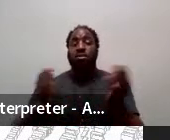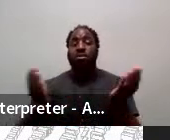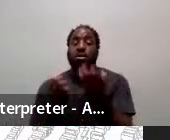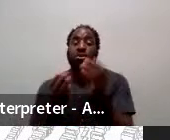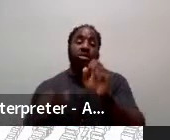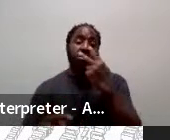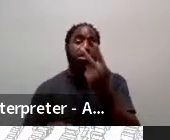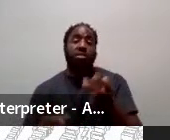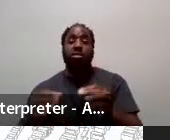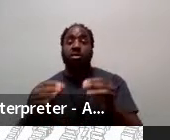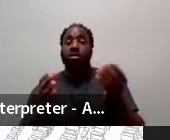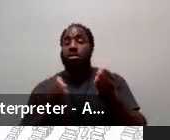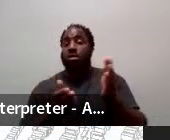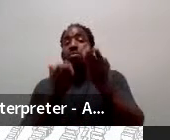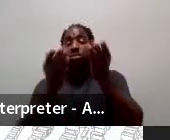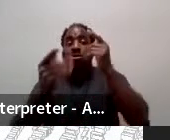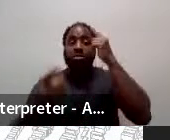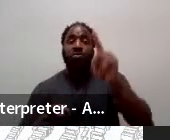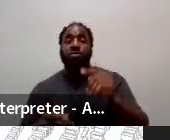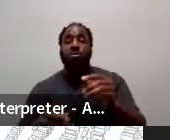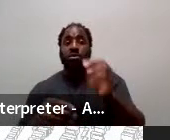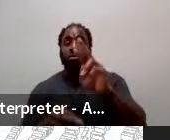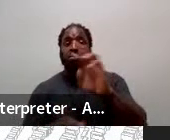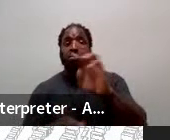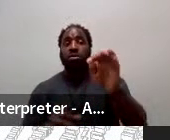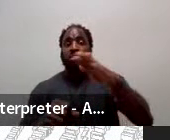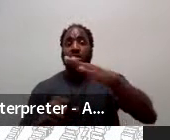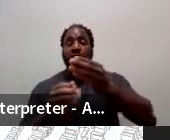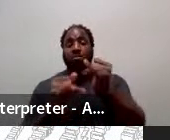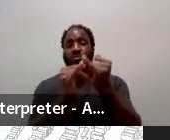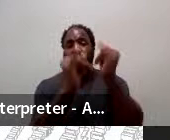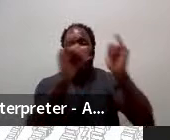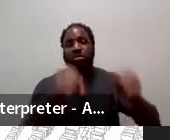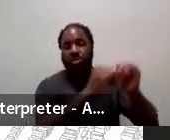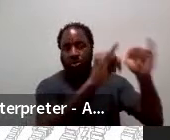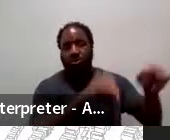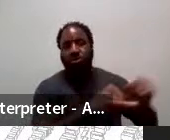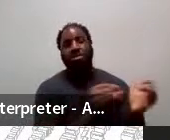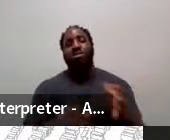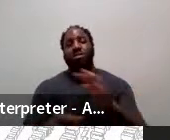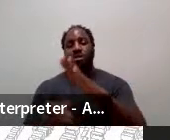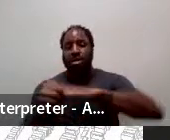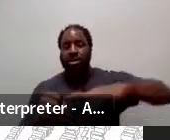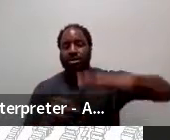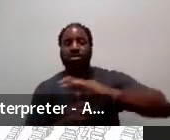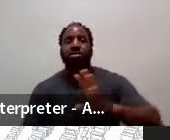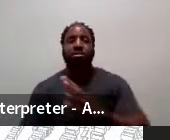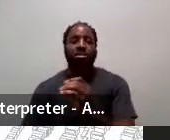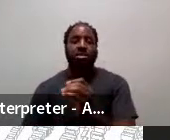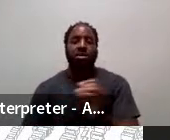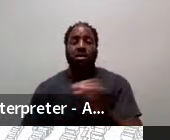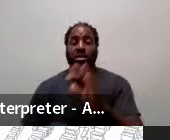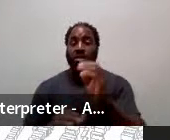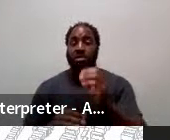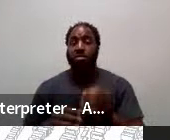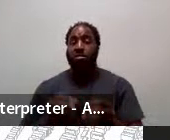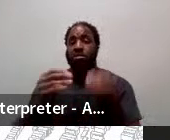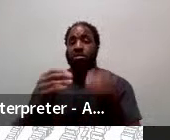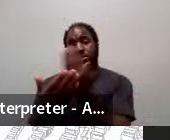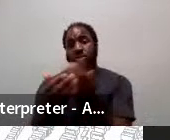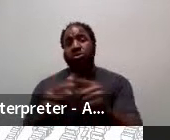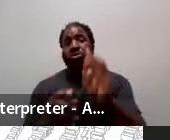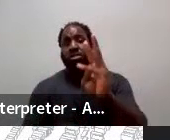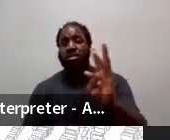the proposed rezoning area with the dotted outline. And as you can see, the rezoning area sticks close to East Fremont Avenue and the new